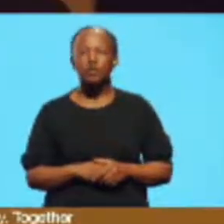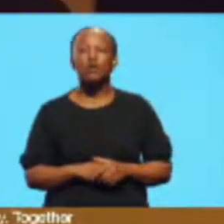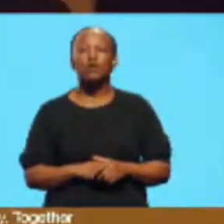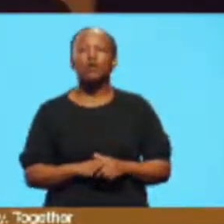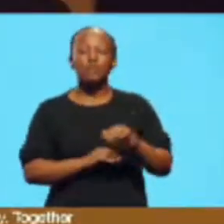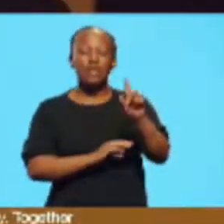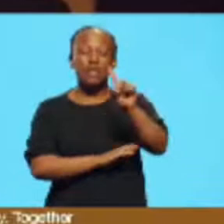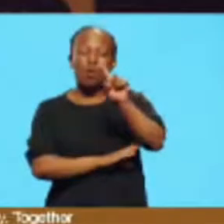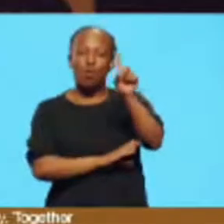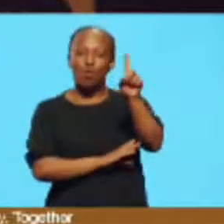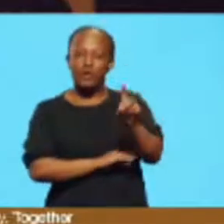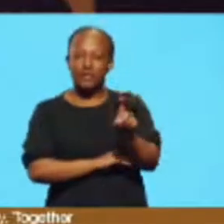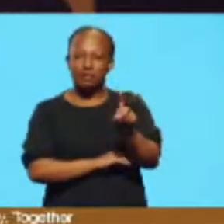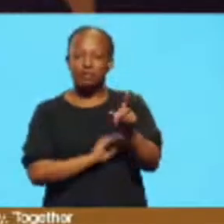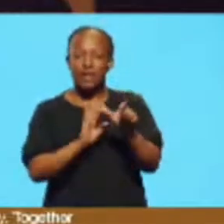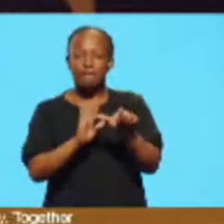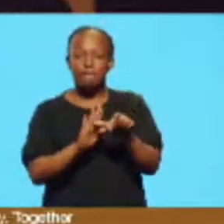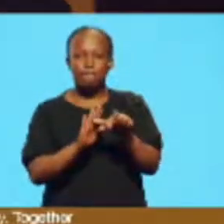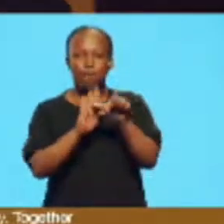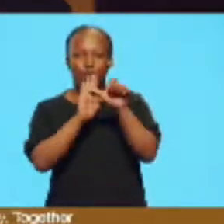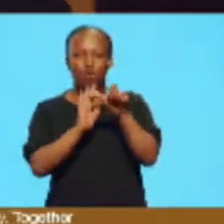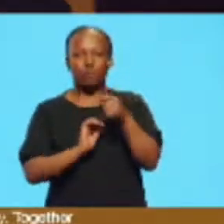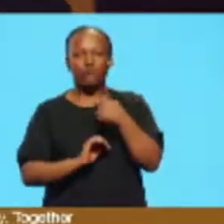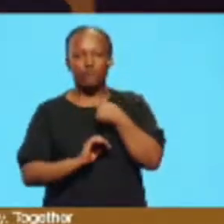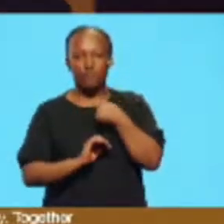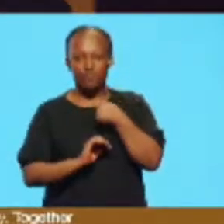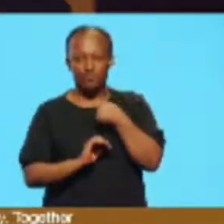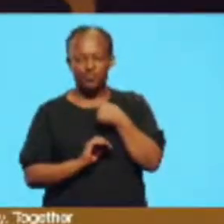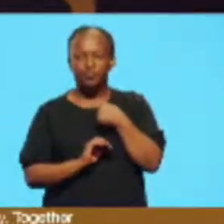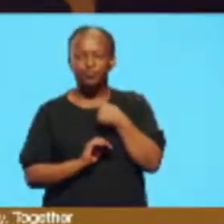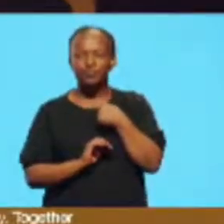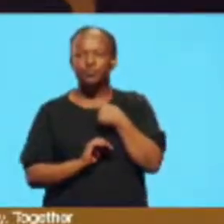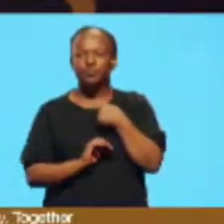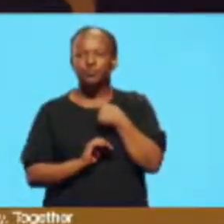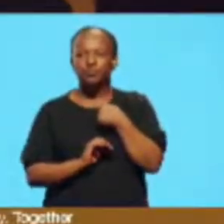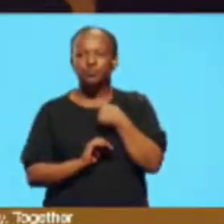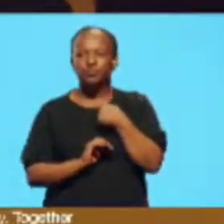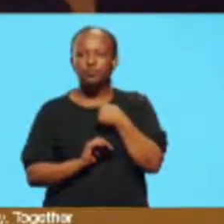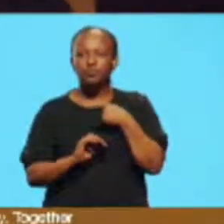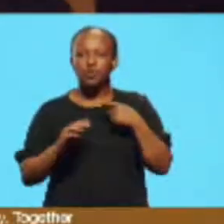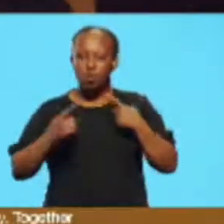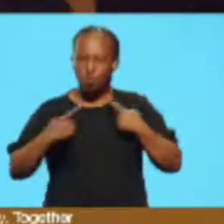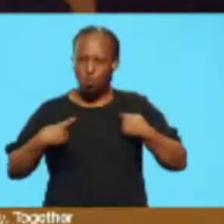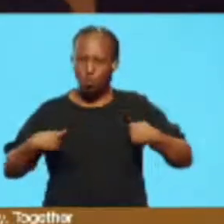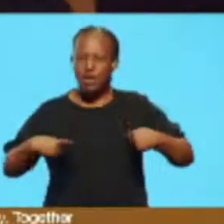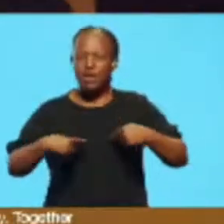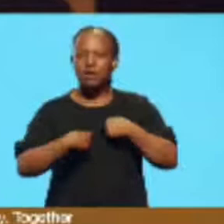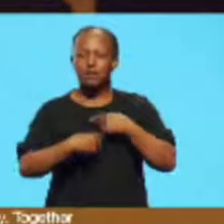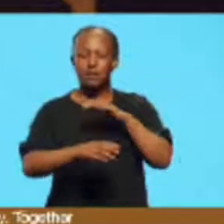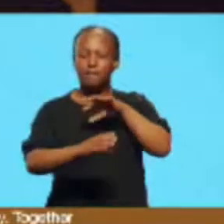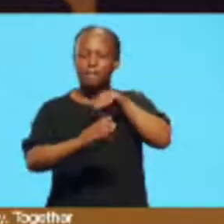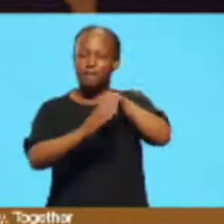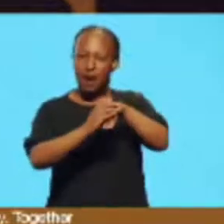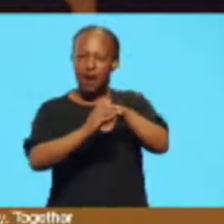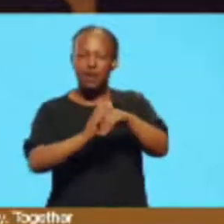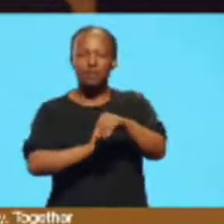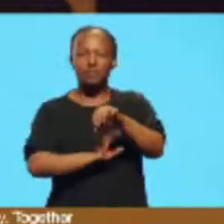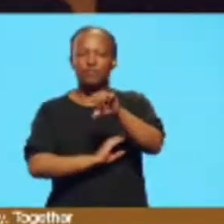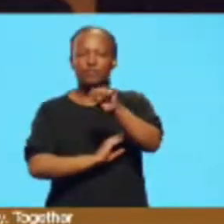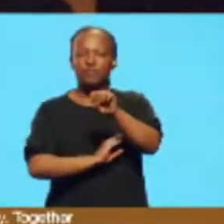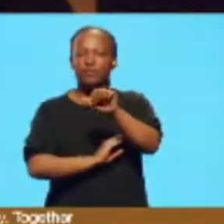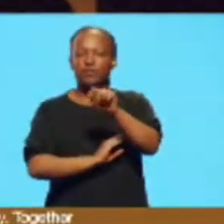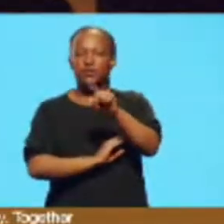that is critical to me is the fact that we are part of the SADC region. In other